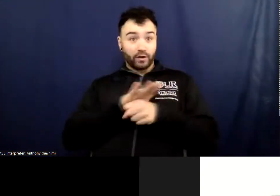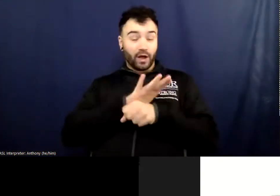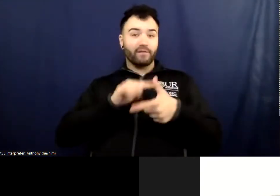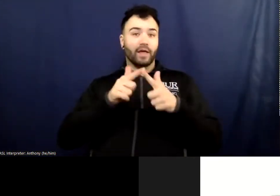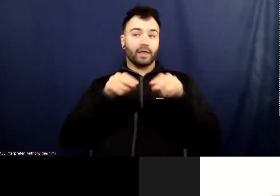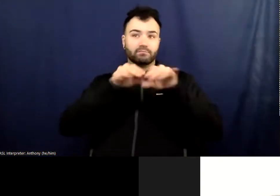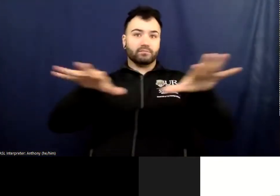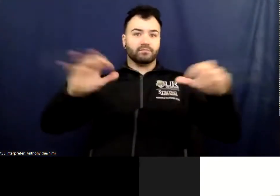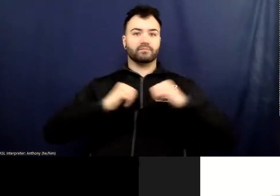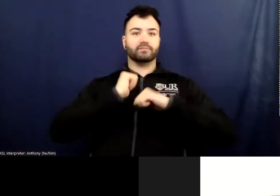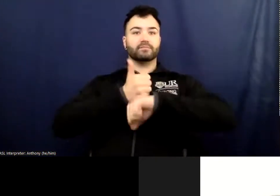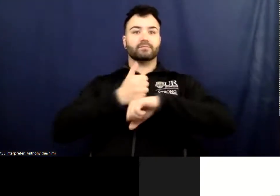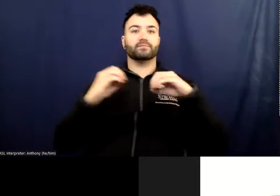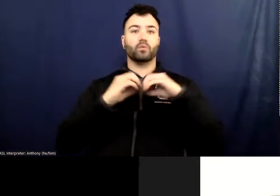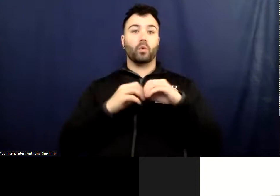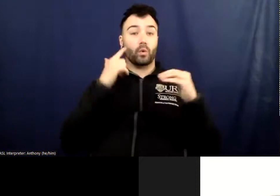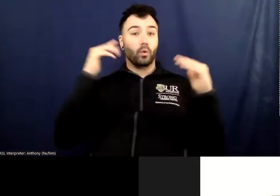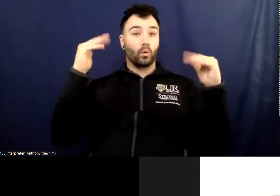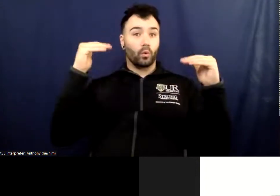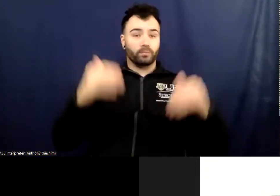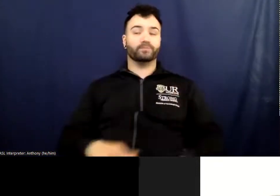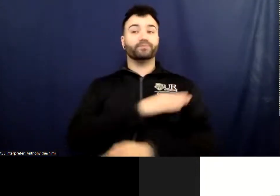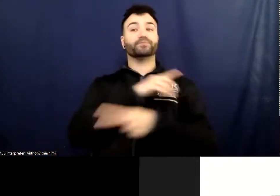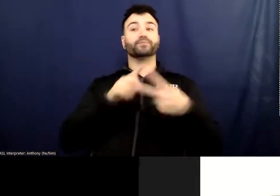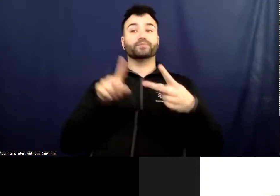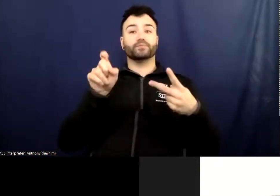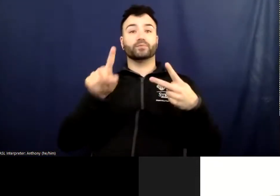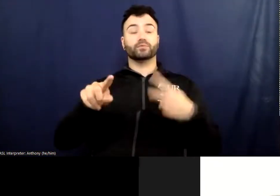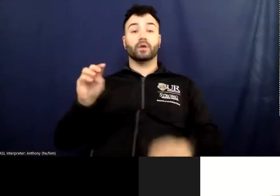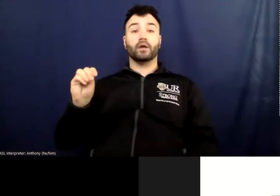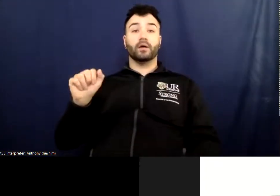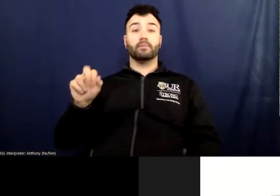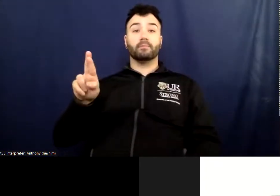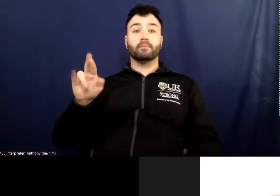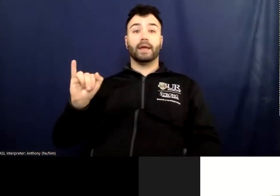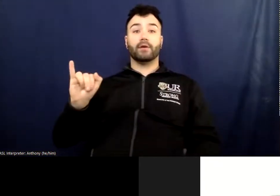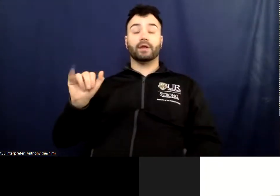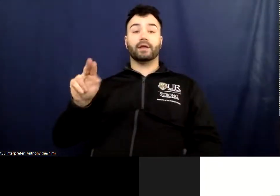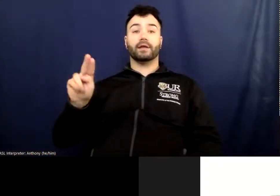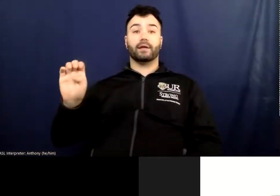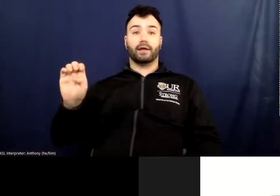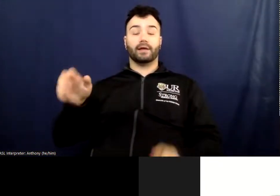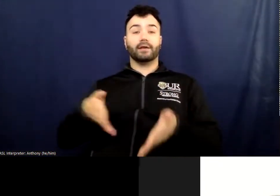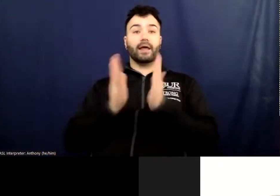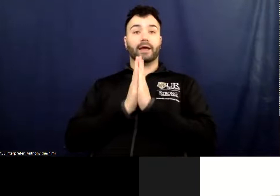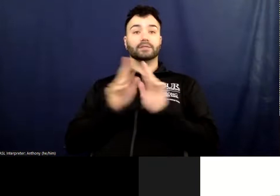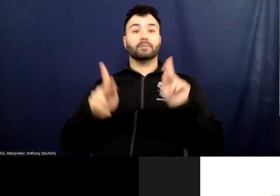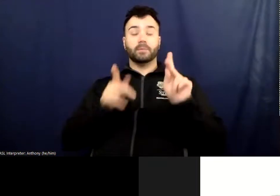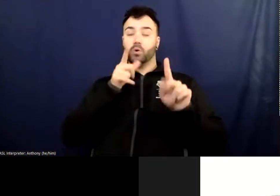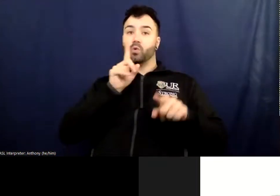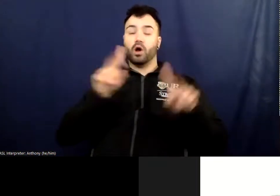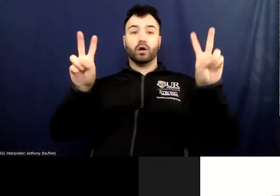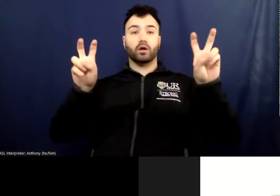Marianne Erickson, good to see you, Marianne. As the baby boomers become elders, do you think drug use among elders